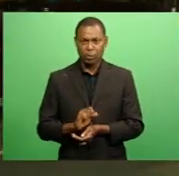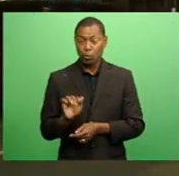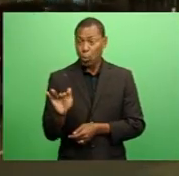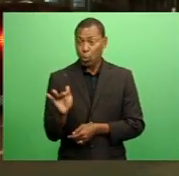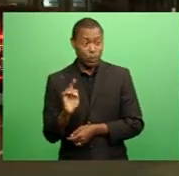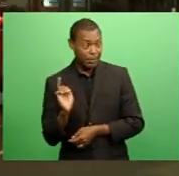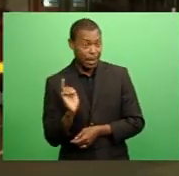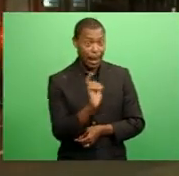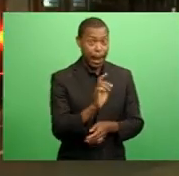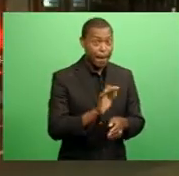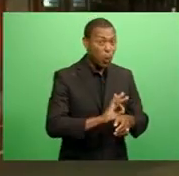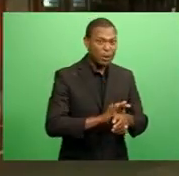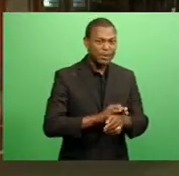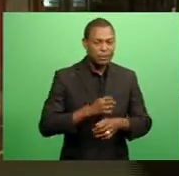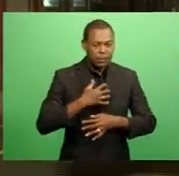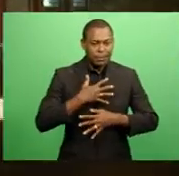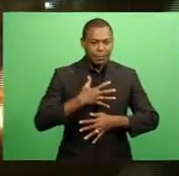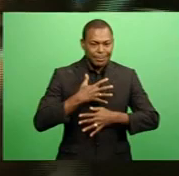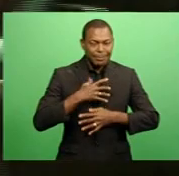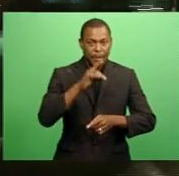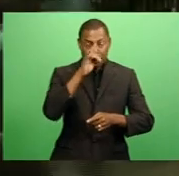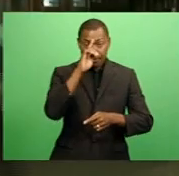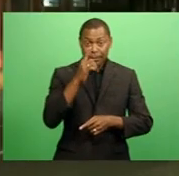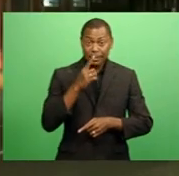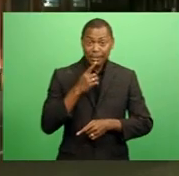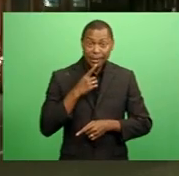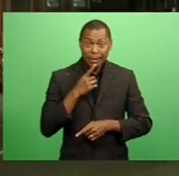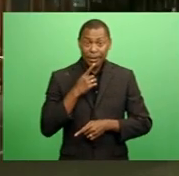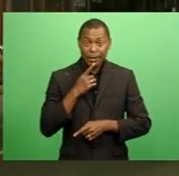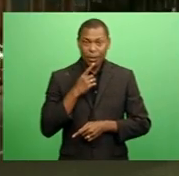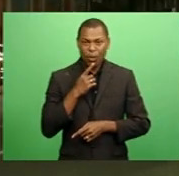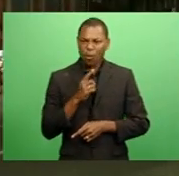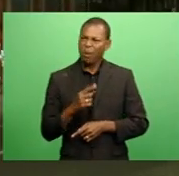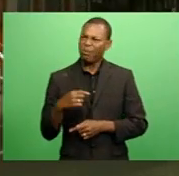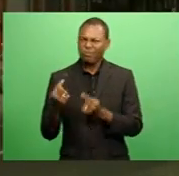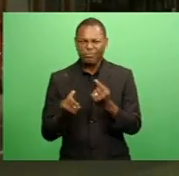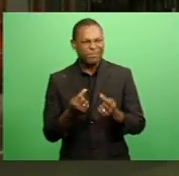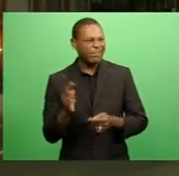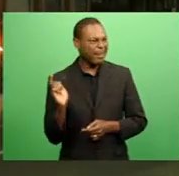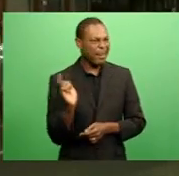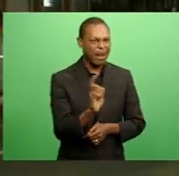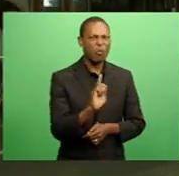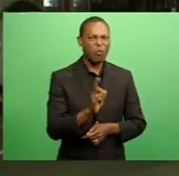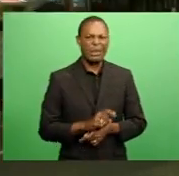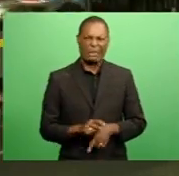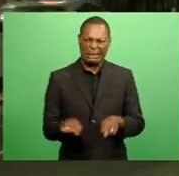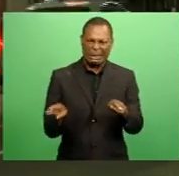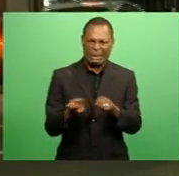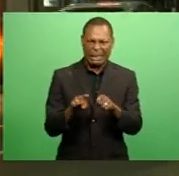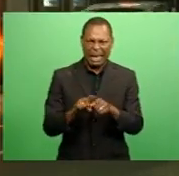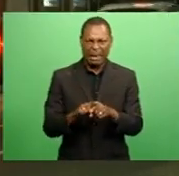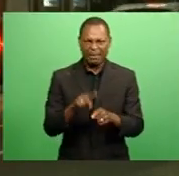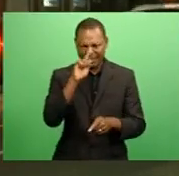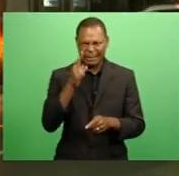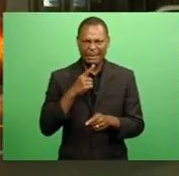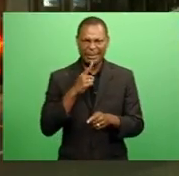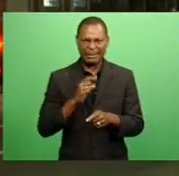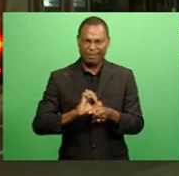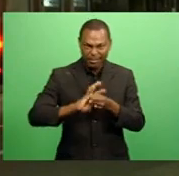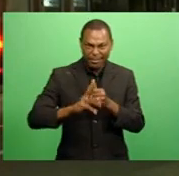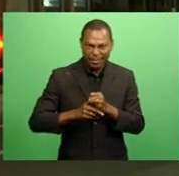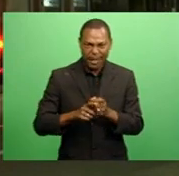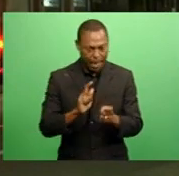with any respiratory related illness or symptoms, or anyone showing symptoms that is related to that of COVID-19 are tested. They're